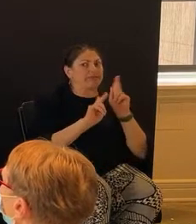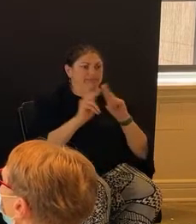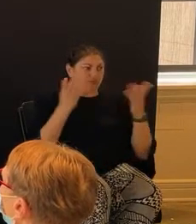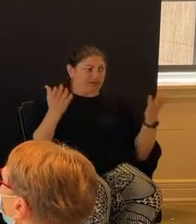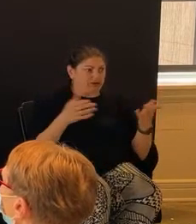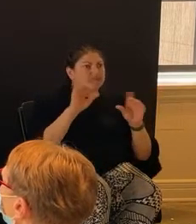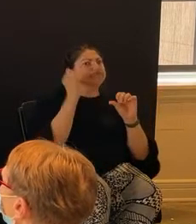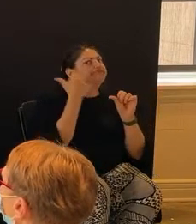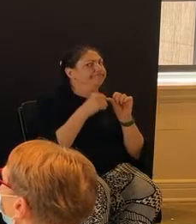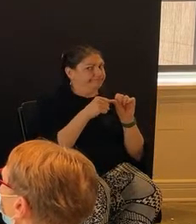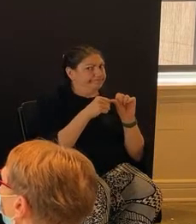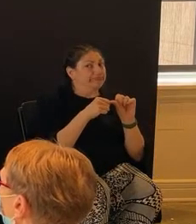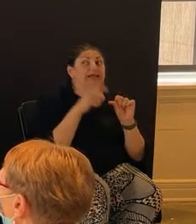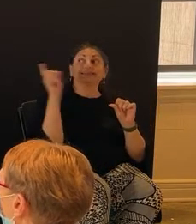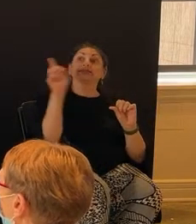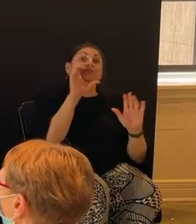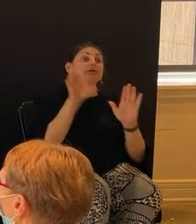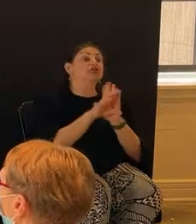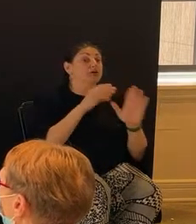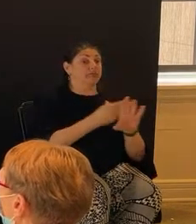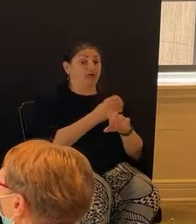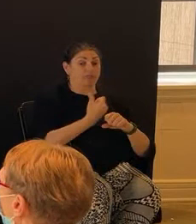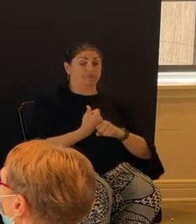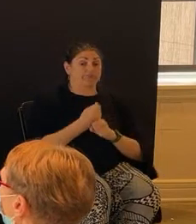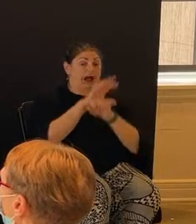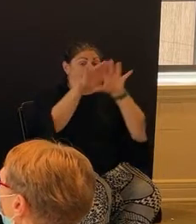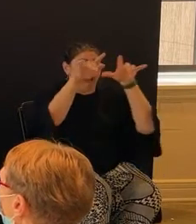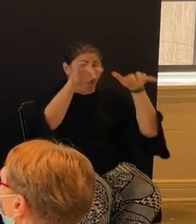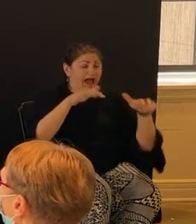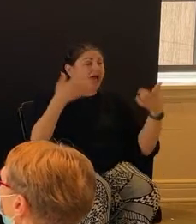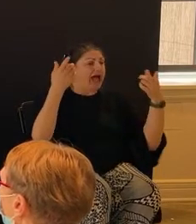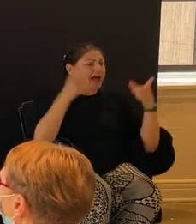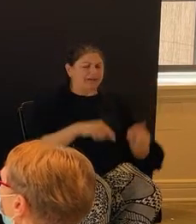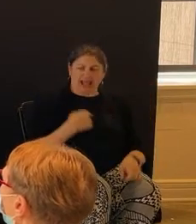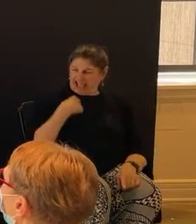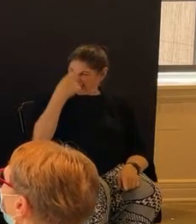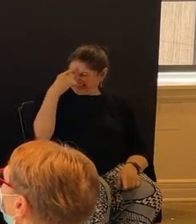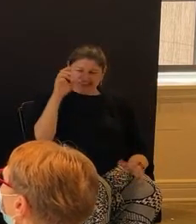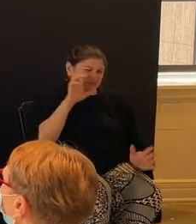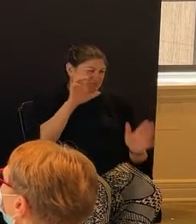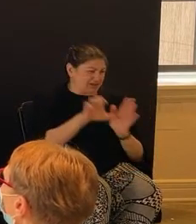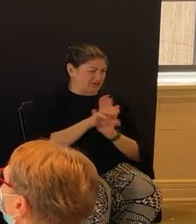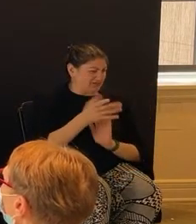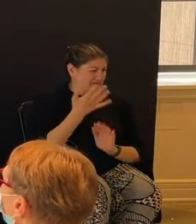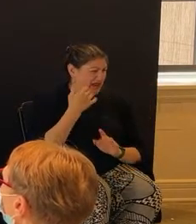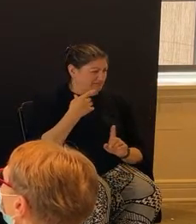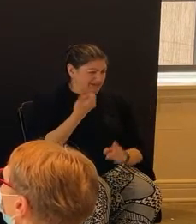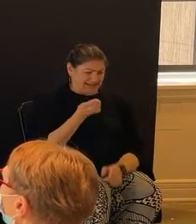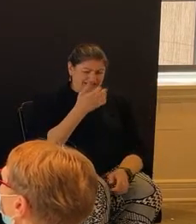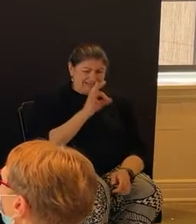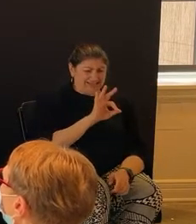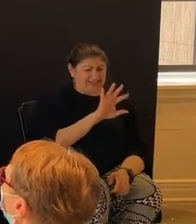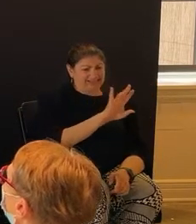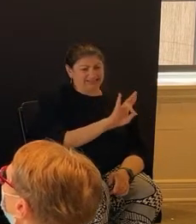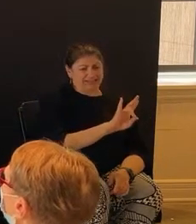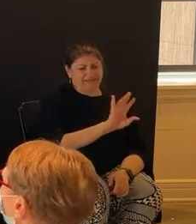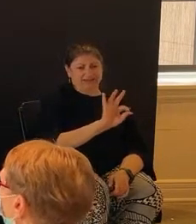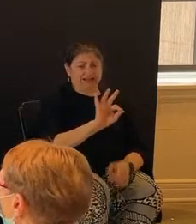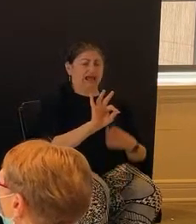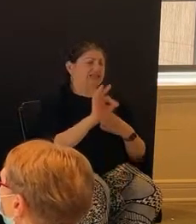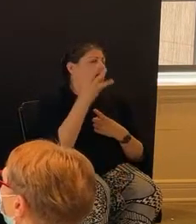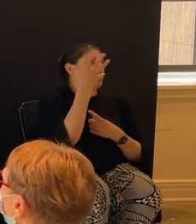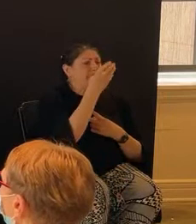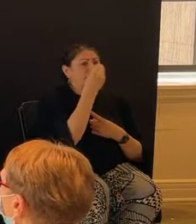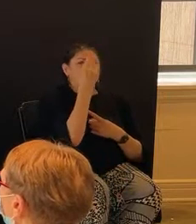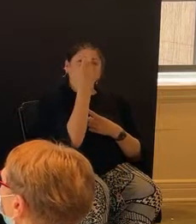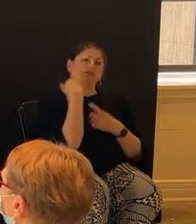image of Mount St. Helens before the eruption from actually, I think, 1979, when it was a beautiful snow-capped